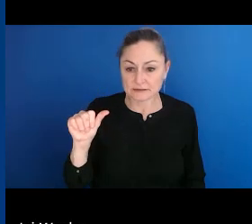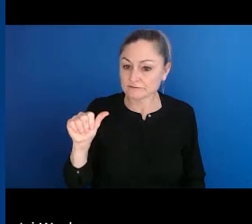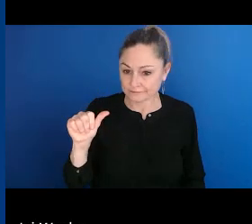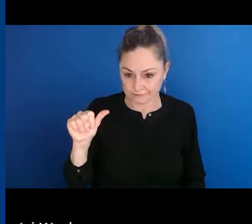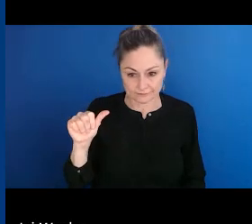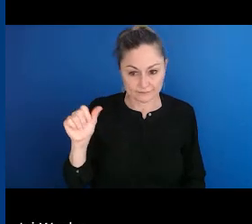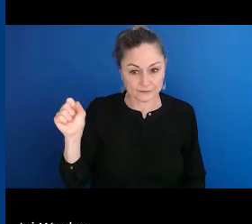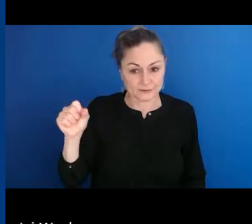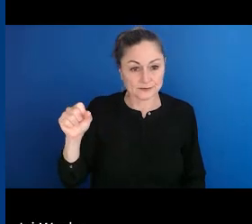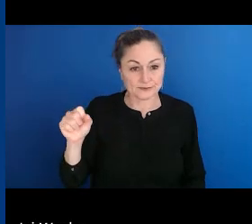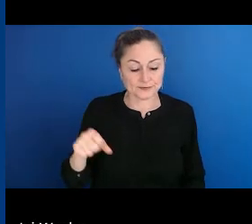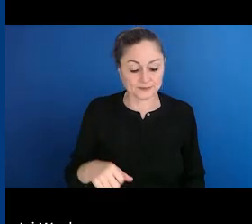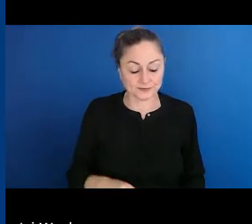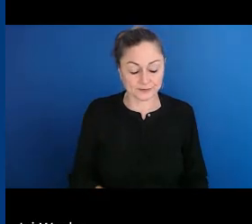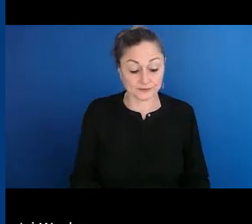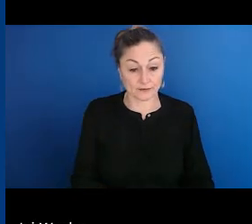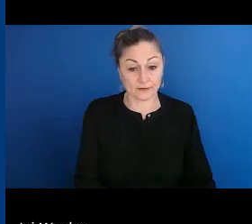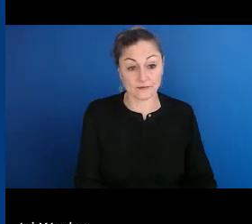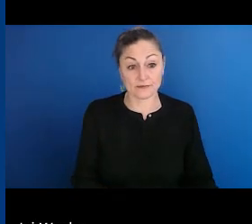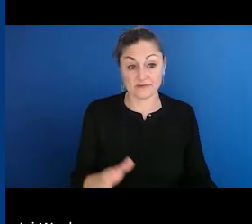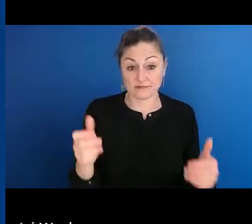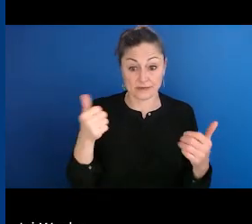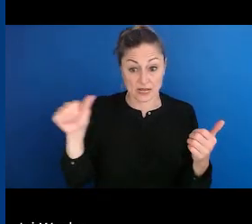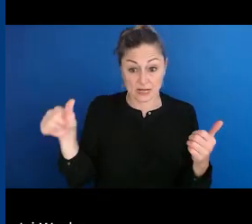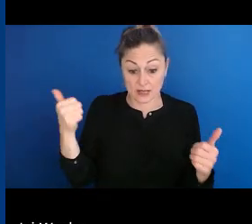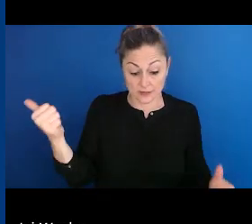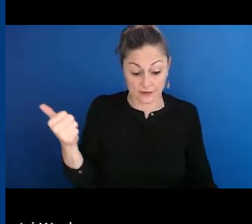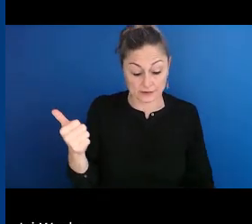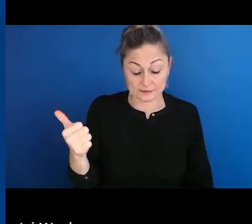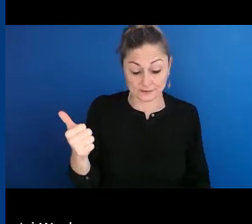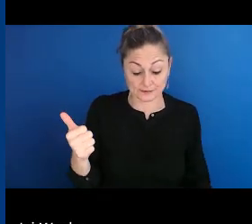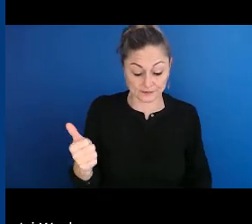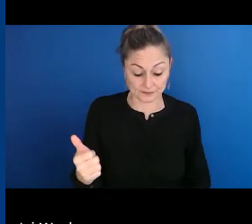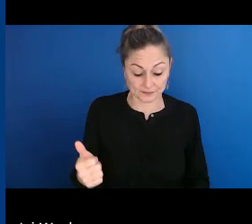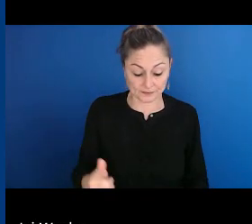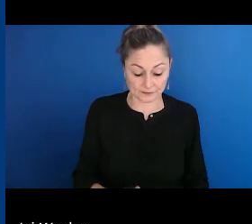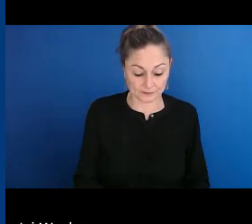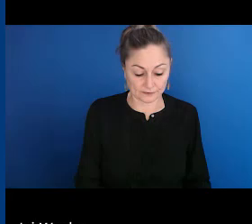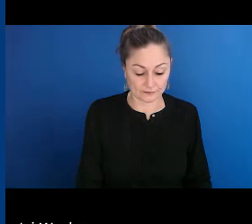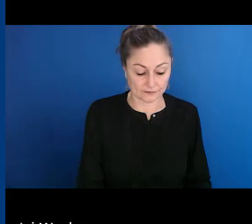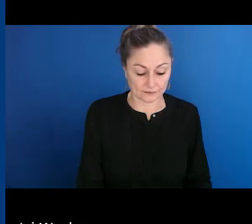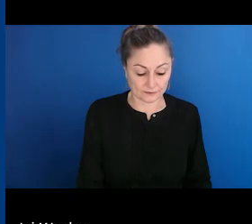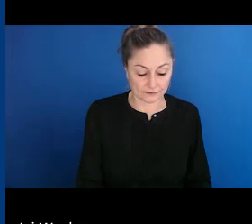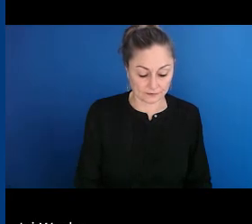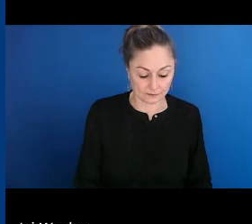absolutely. Any other ones that come to mind?